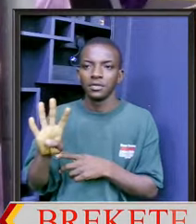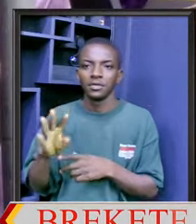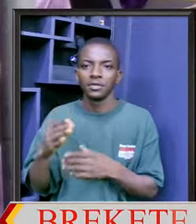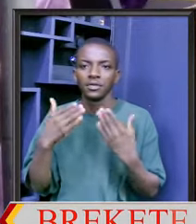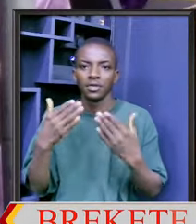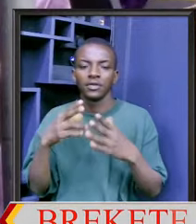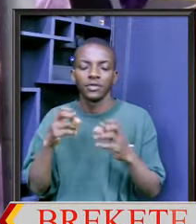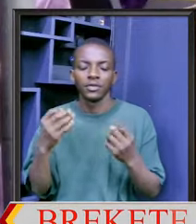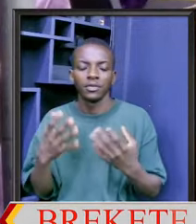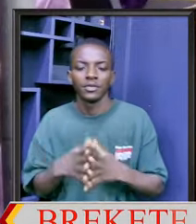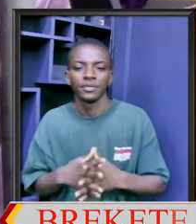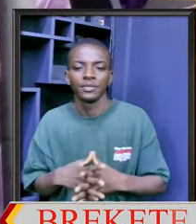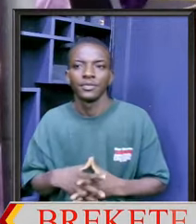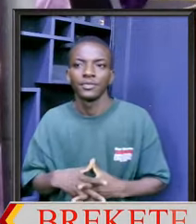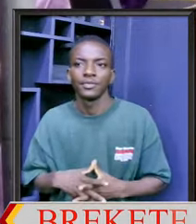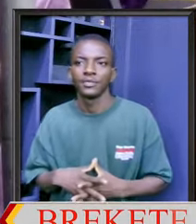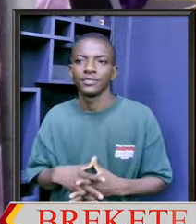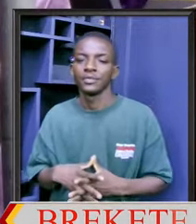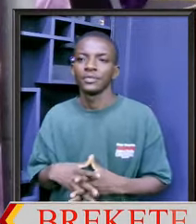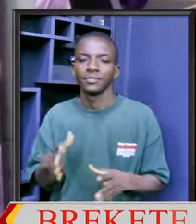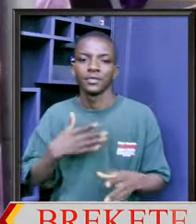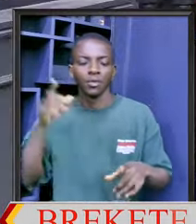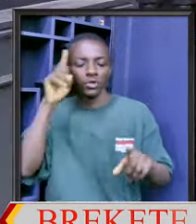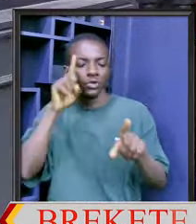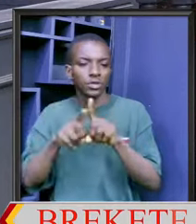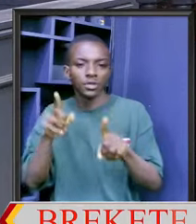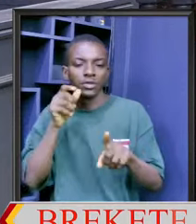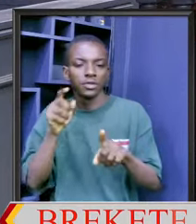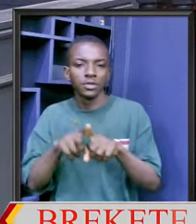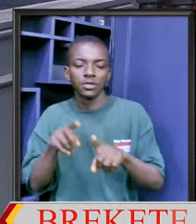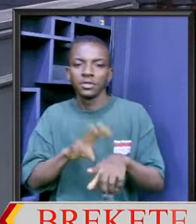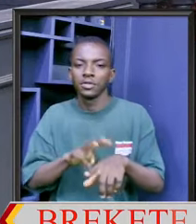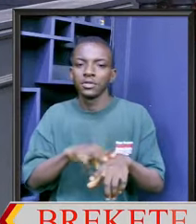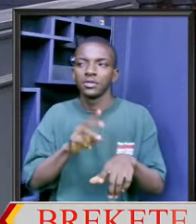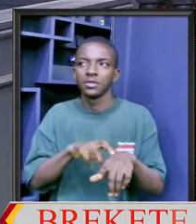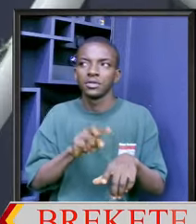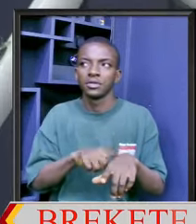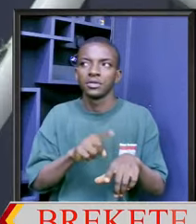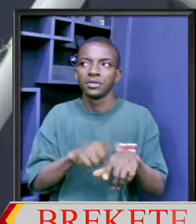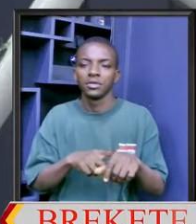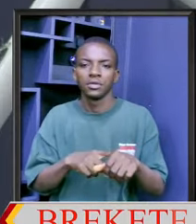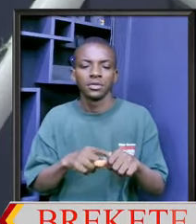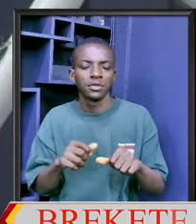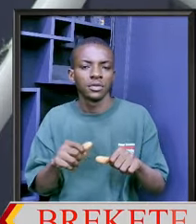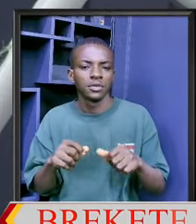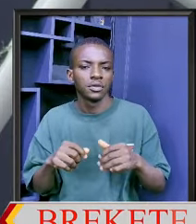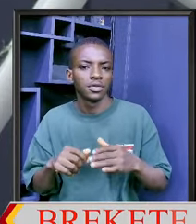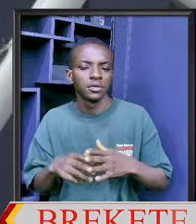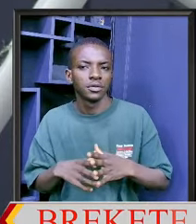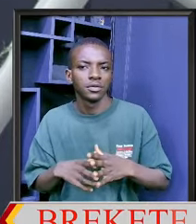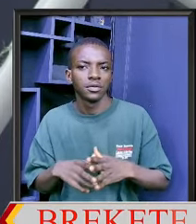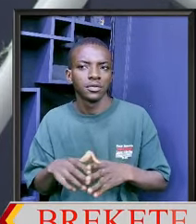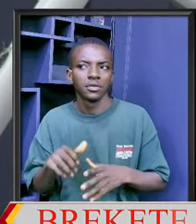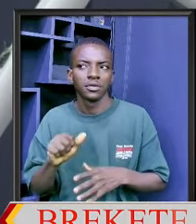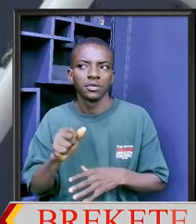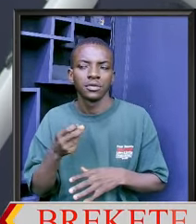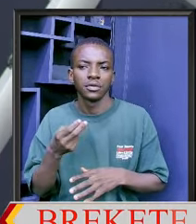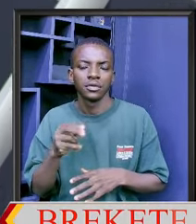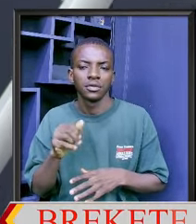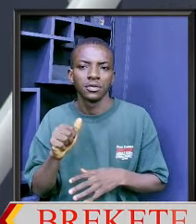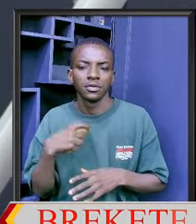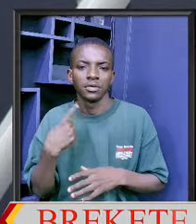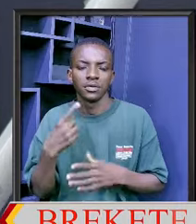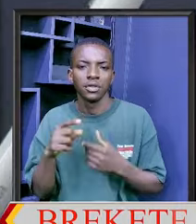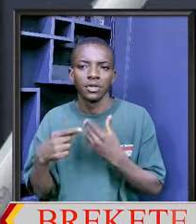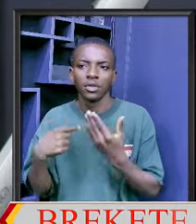070-85-05-06-94. Thank you very much, Modern President. My brothers, my sisters, if you're not looking at the time, don't they give a signal to do it. Aisha, come